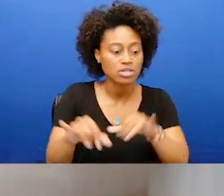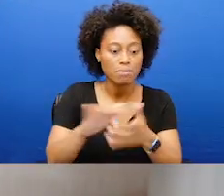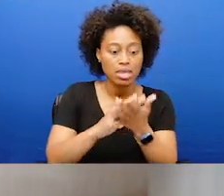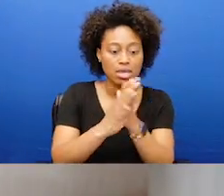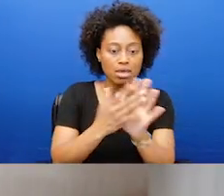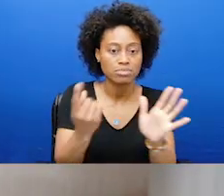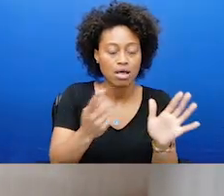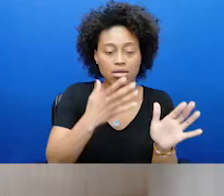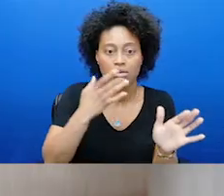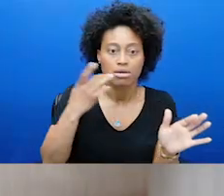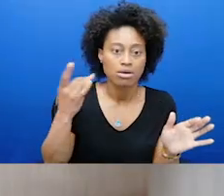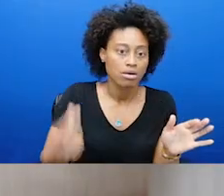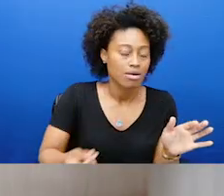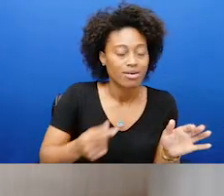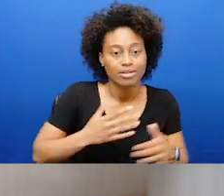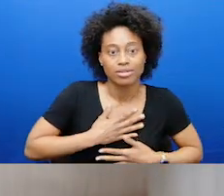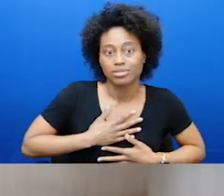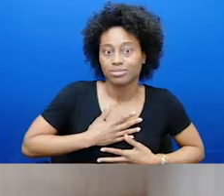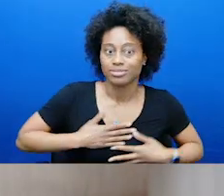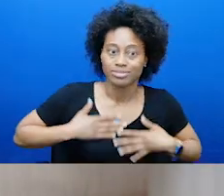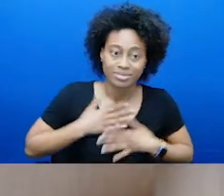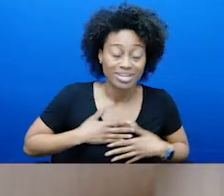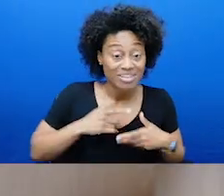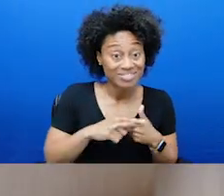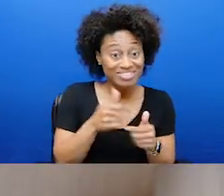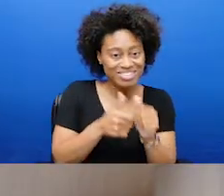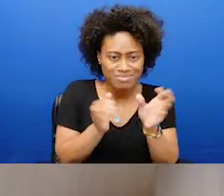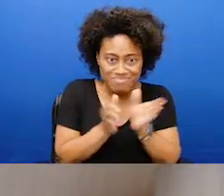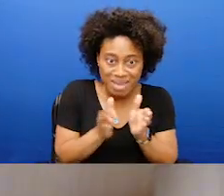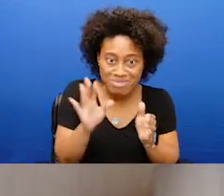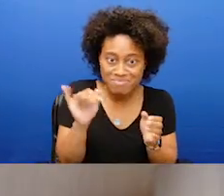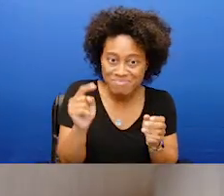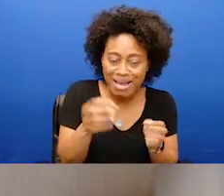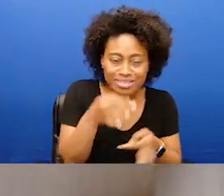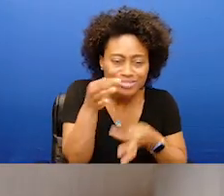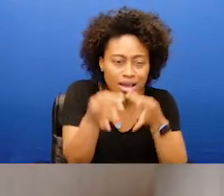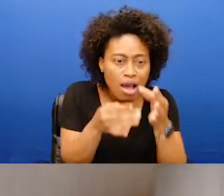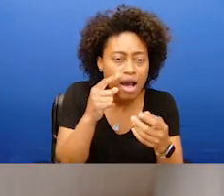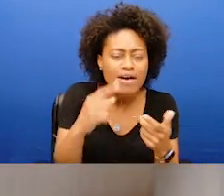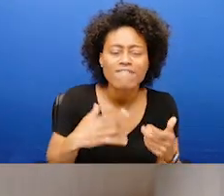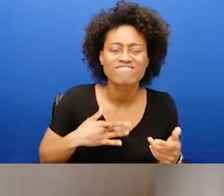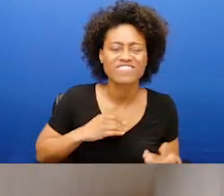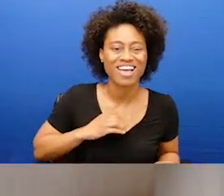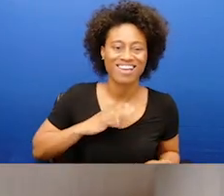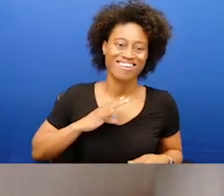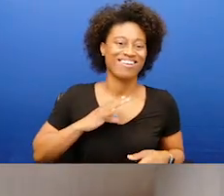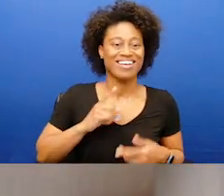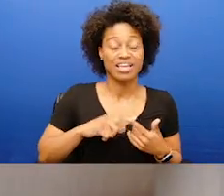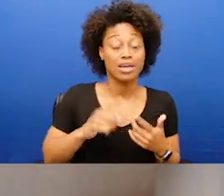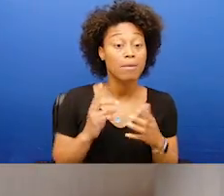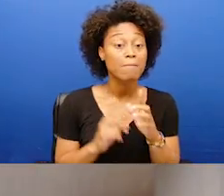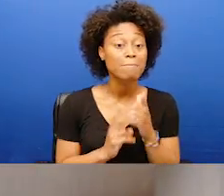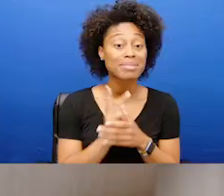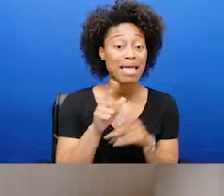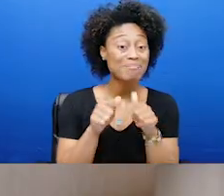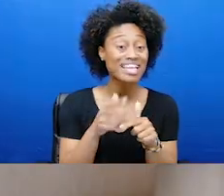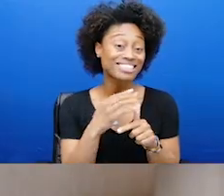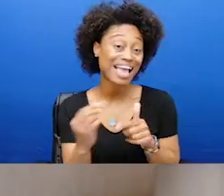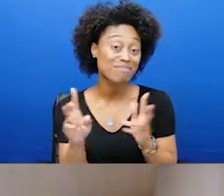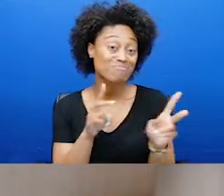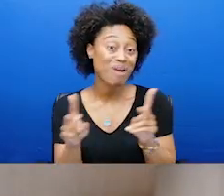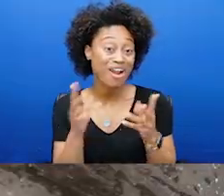and turned it into something rich and comforting. These mini bites keep that same soul, just made plant-based